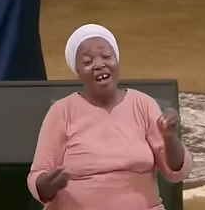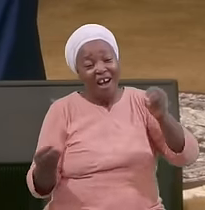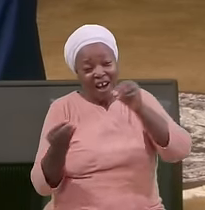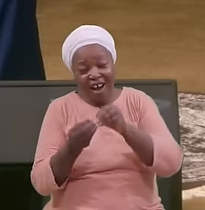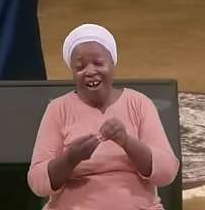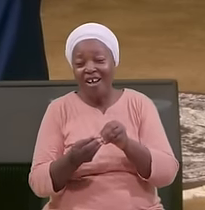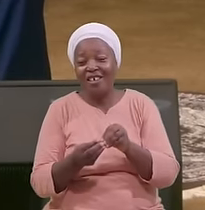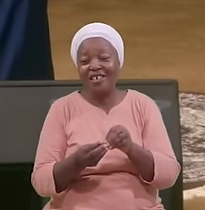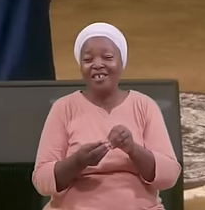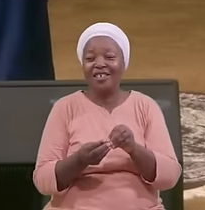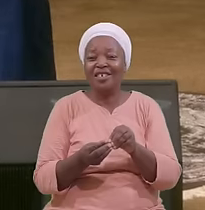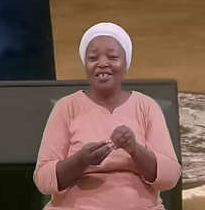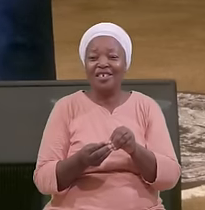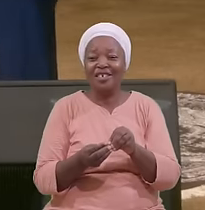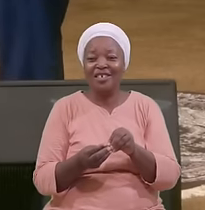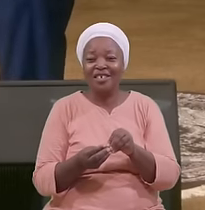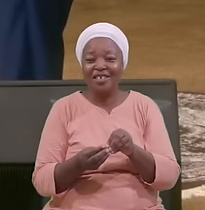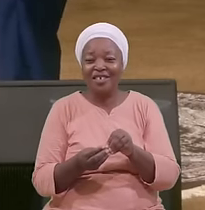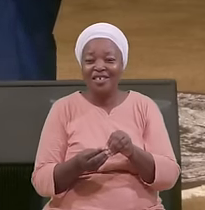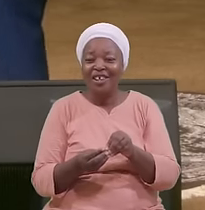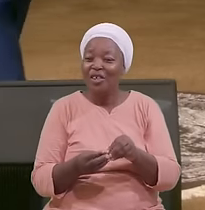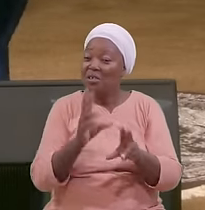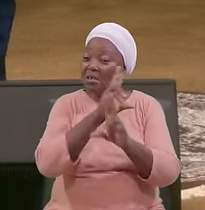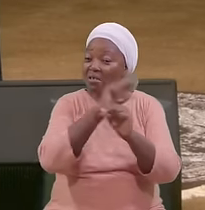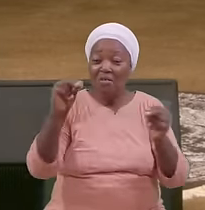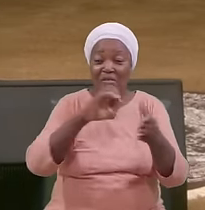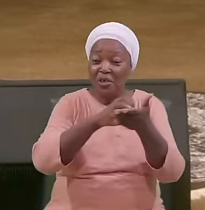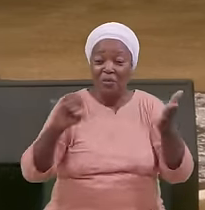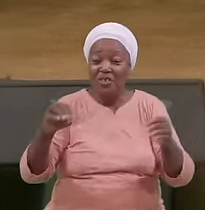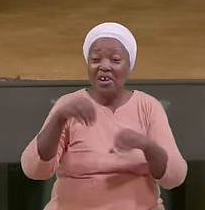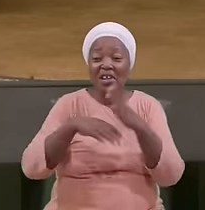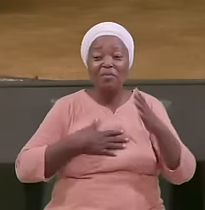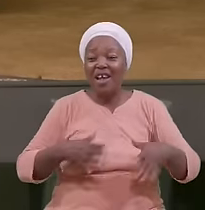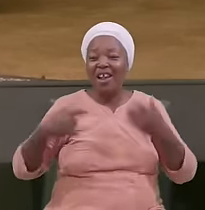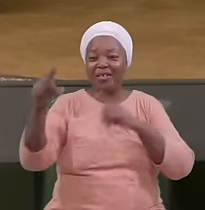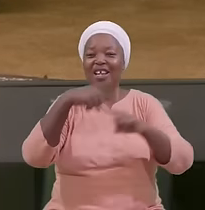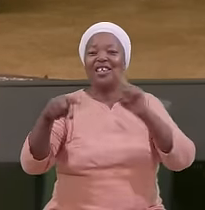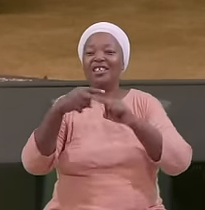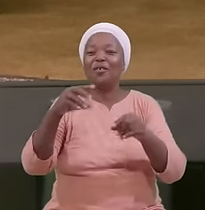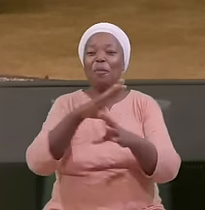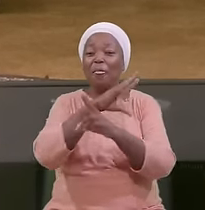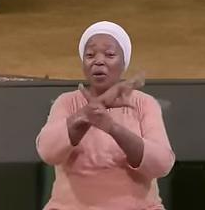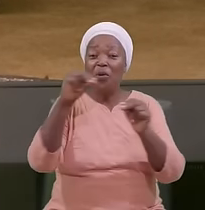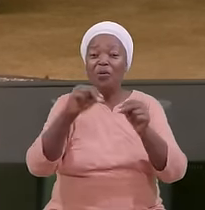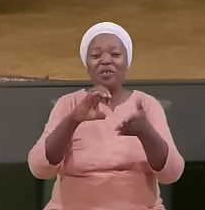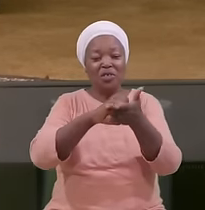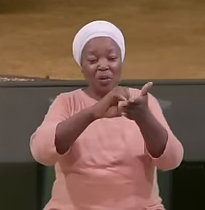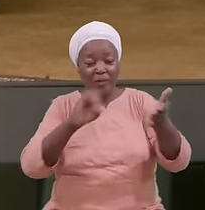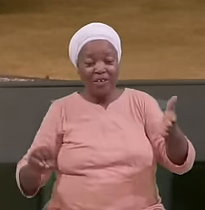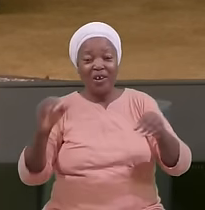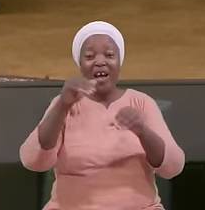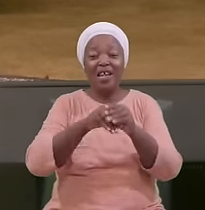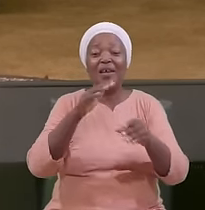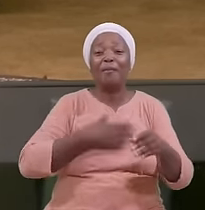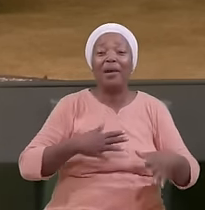add. No subtraction in my life anymore. I said no subtraction in